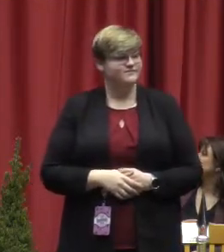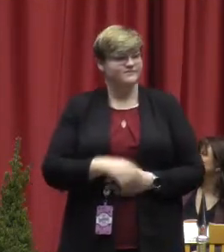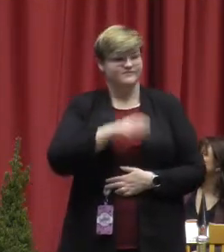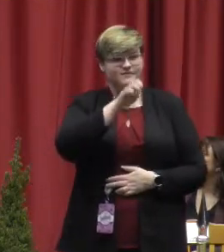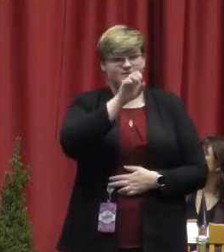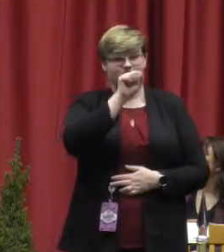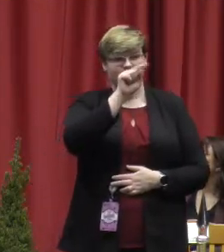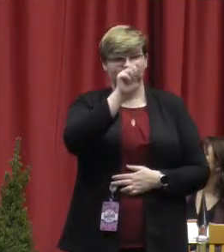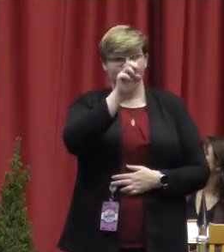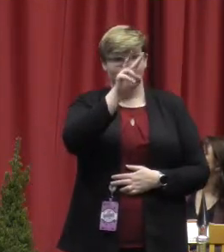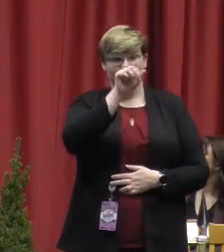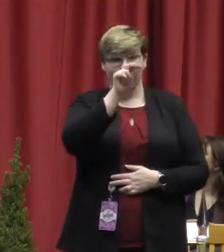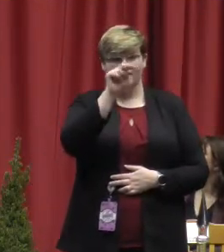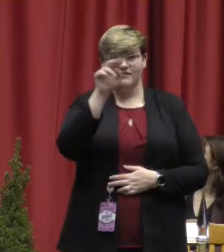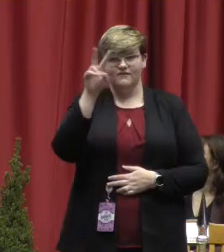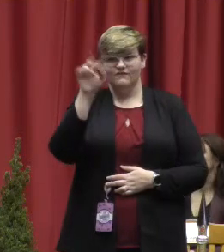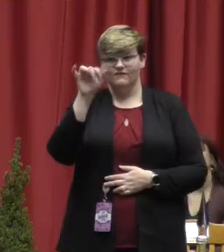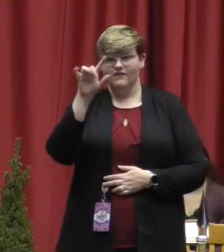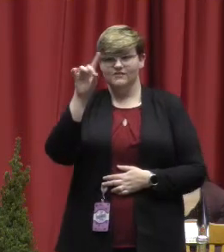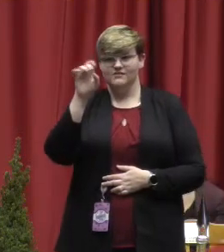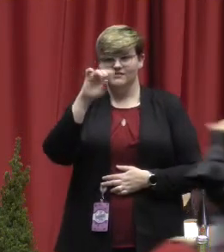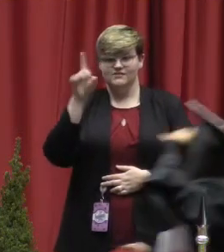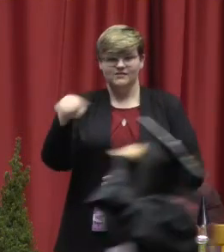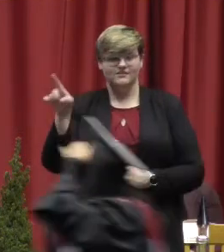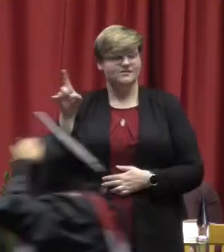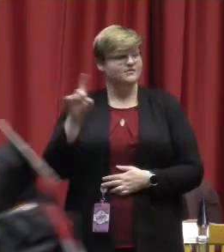Esteban Valdez,